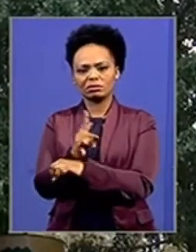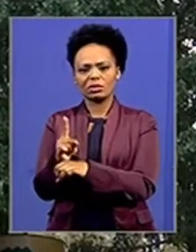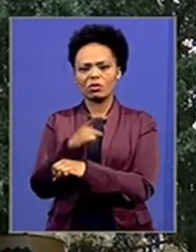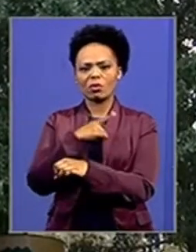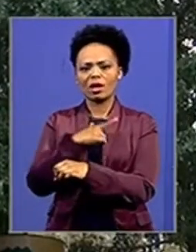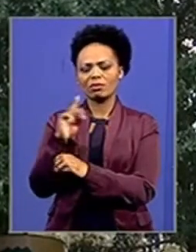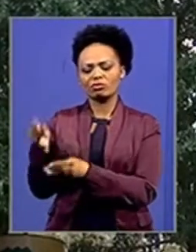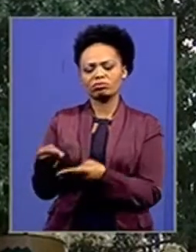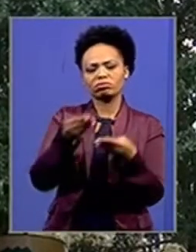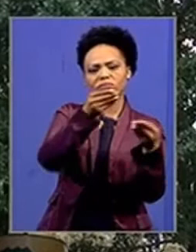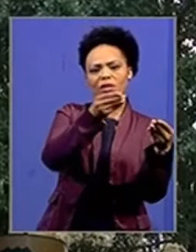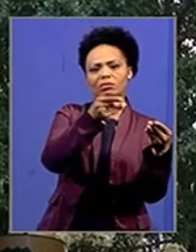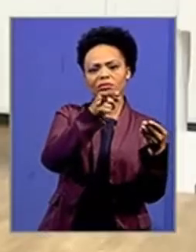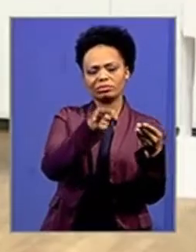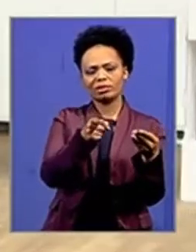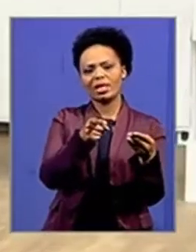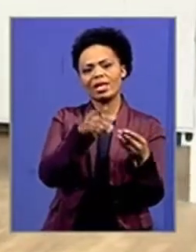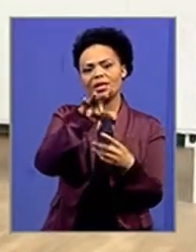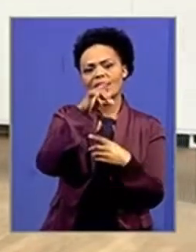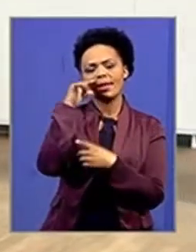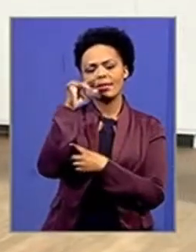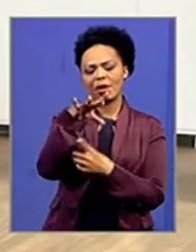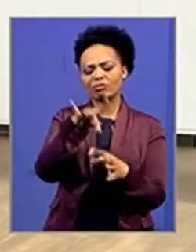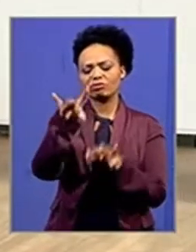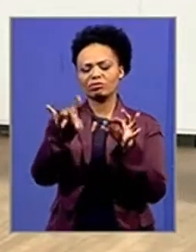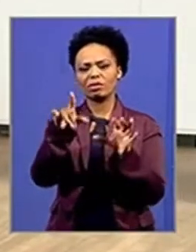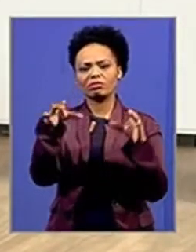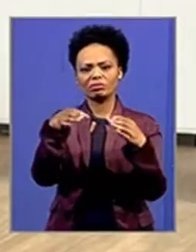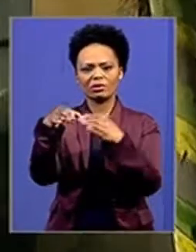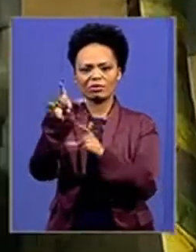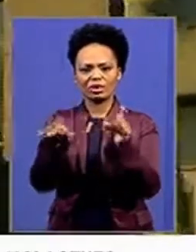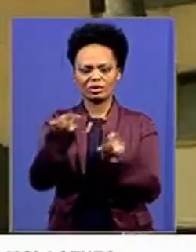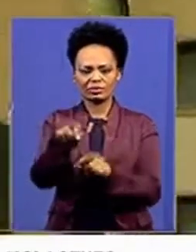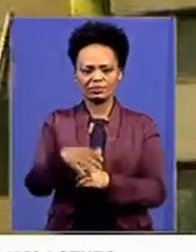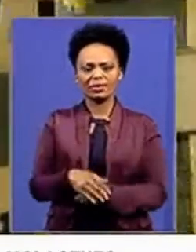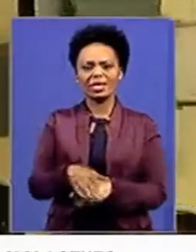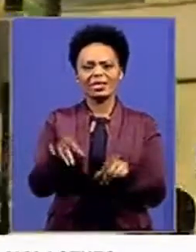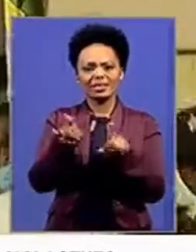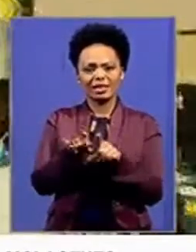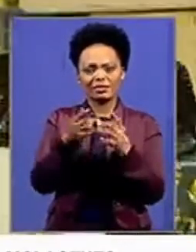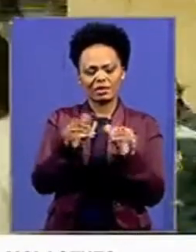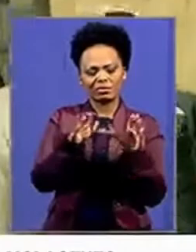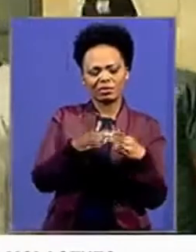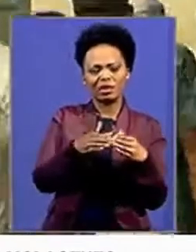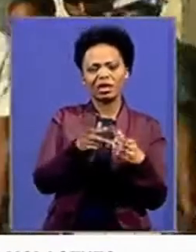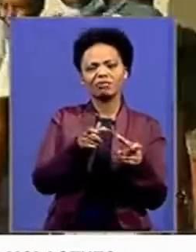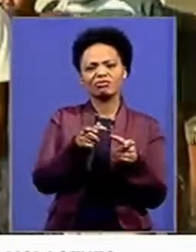ditlhophong tsa pusoselegae go gakgamaditse. Mokgatlho o busang o ibileng o laola go feta 23 ya bommasepala